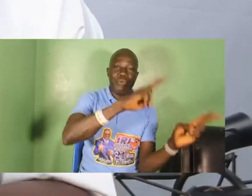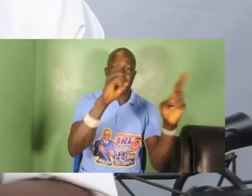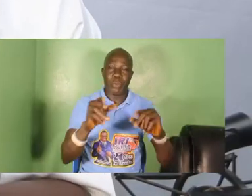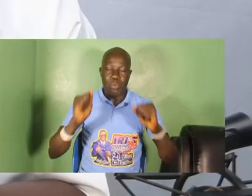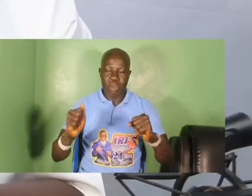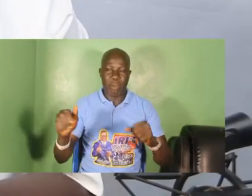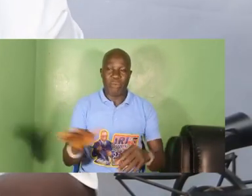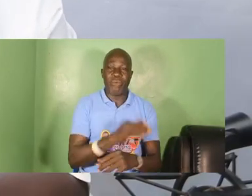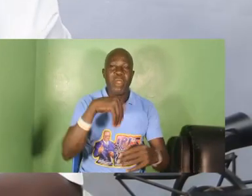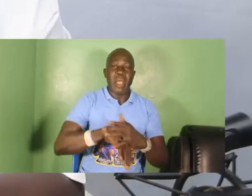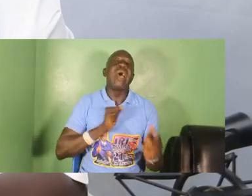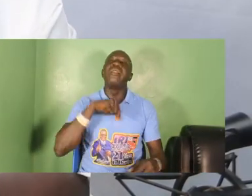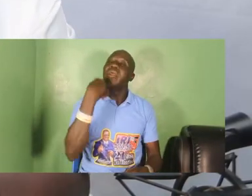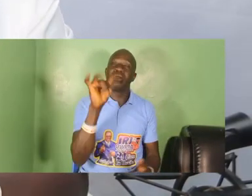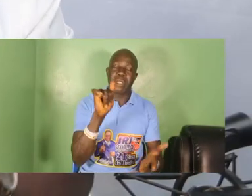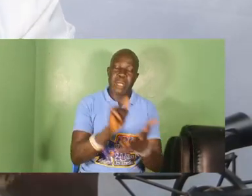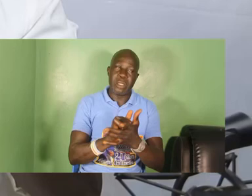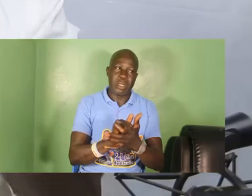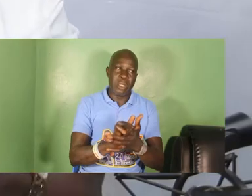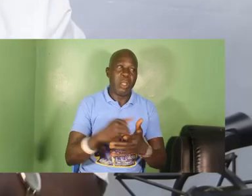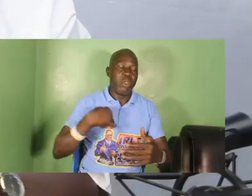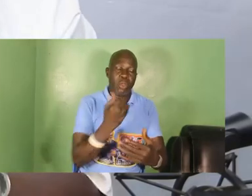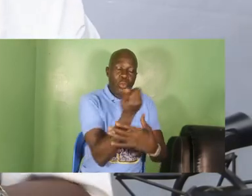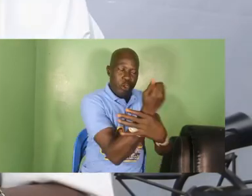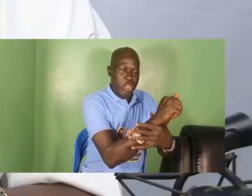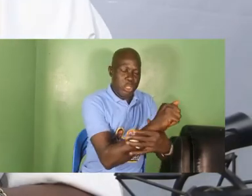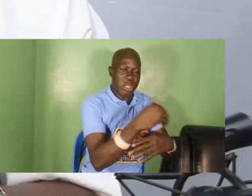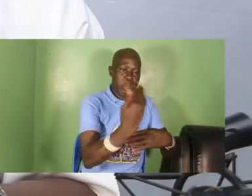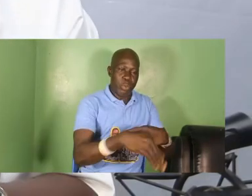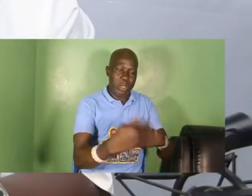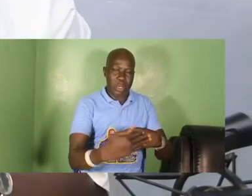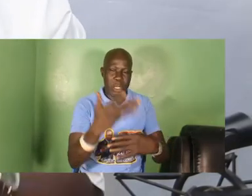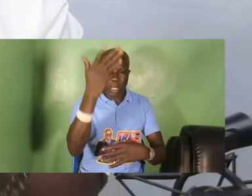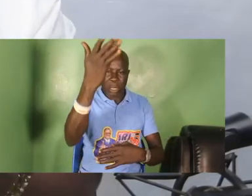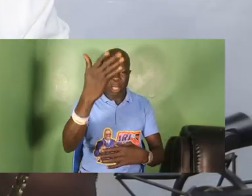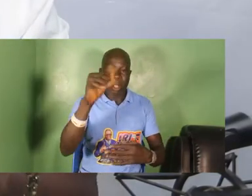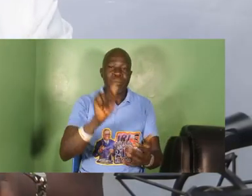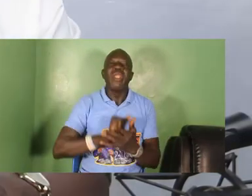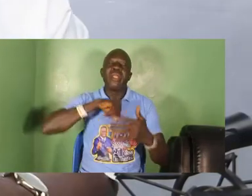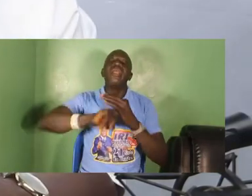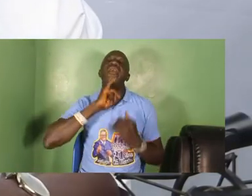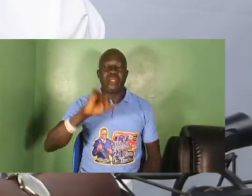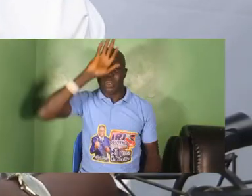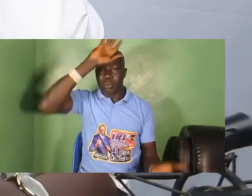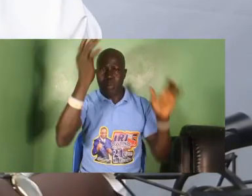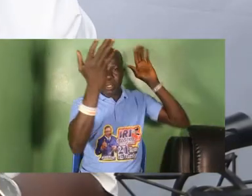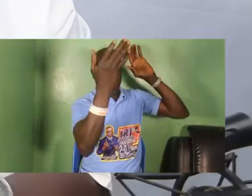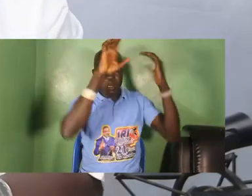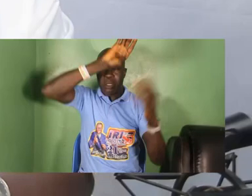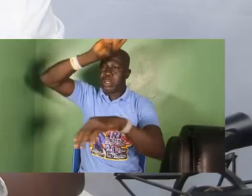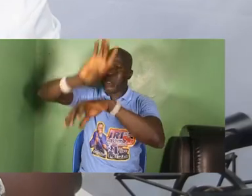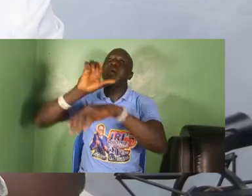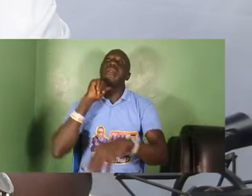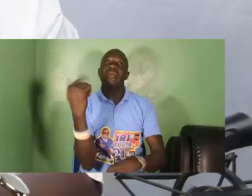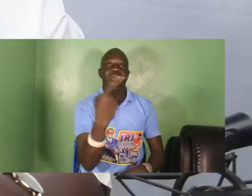That vision will be powerful. Mo so fun pe. I told you that. A ma pe akara nbe. We will share bread. In his present church. At his present church. Yen ni